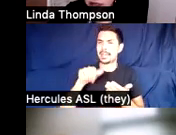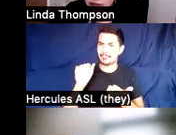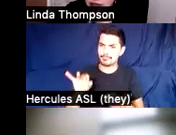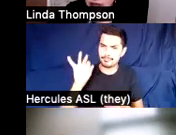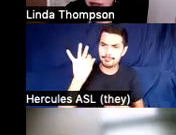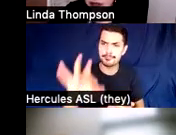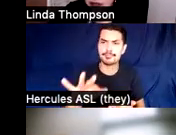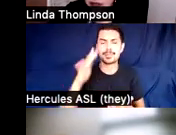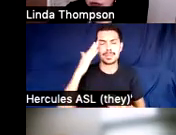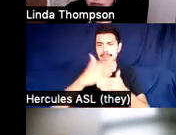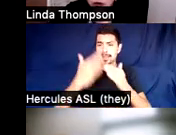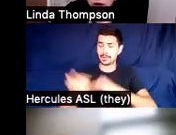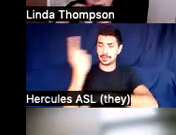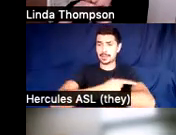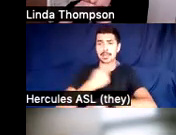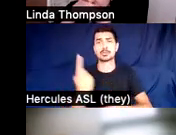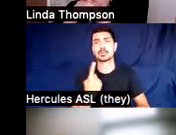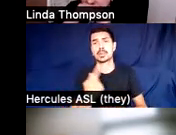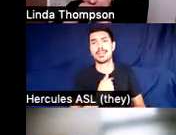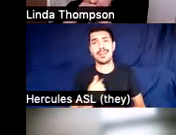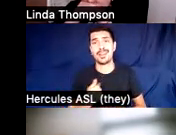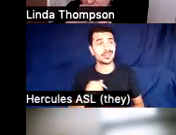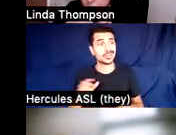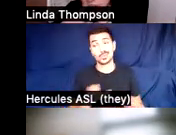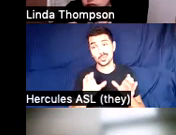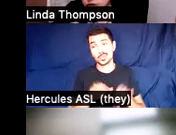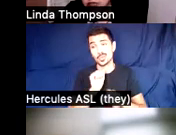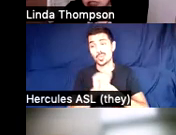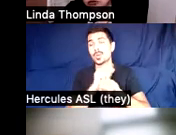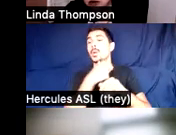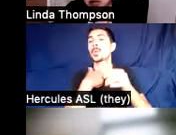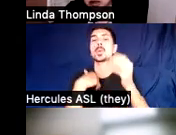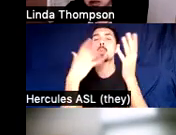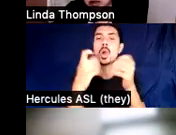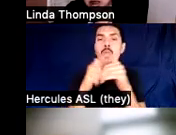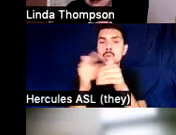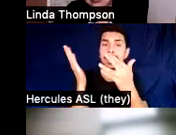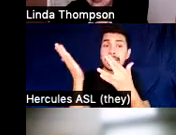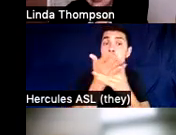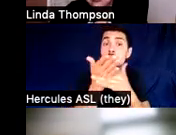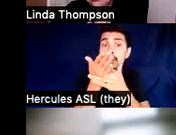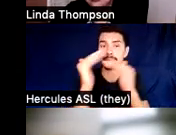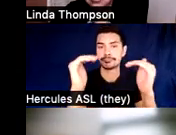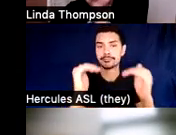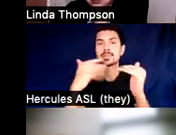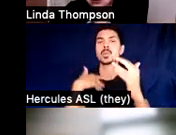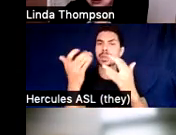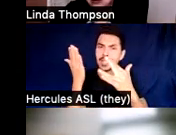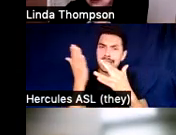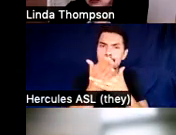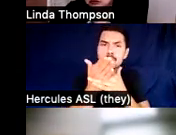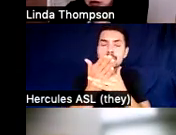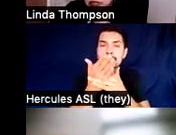it's just us doing the work. We want to interrupt habits of scarcity